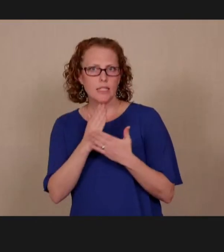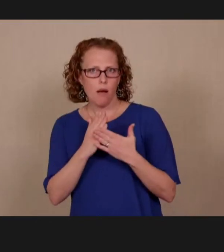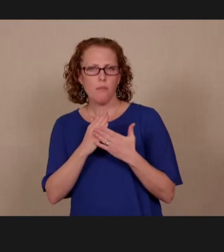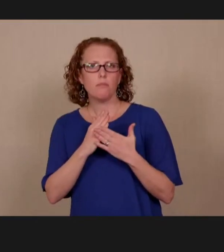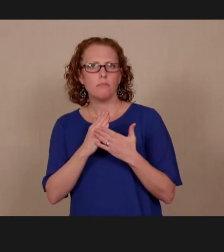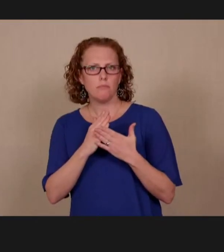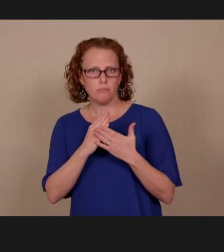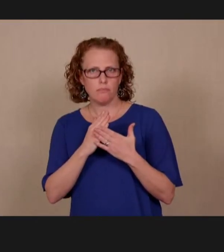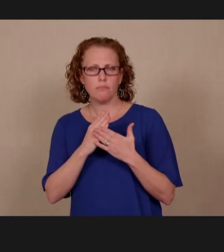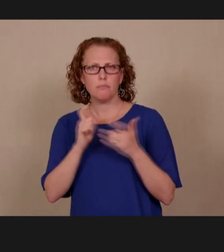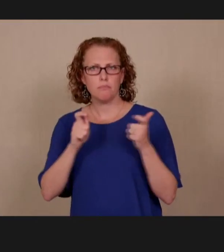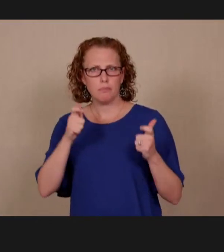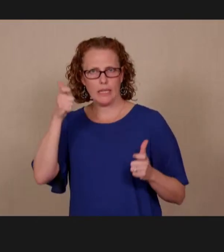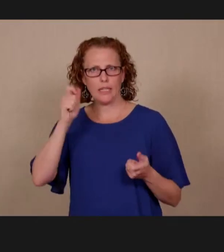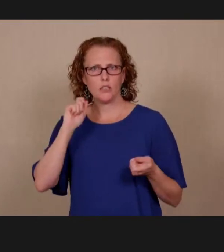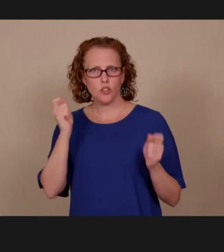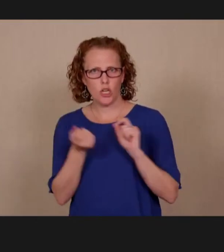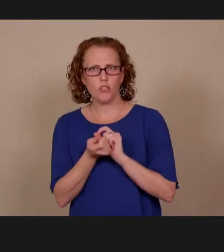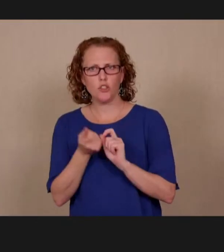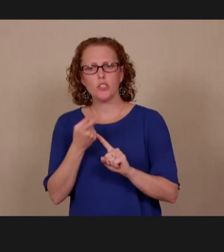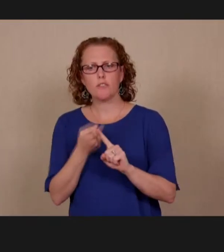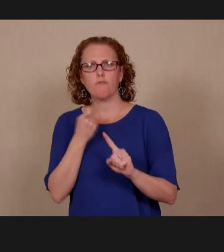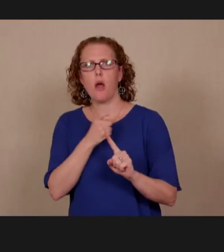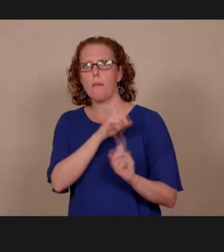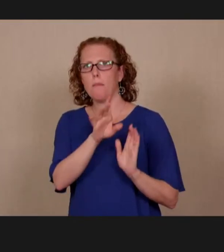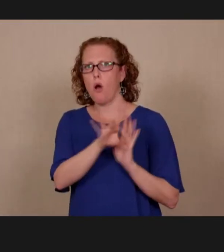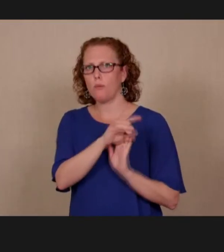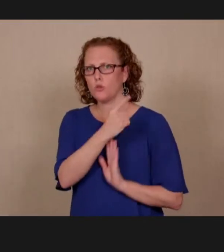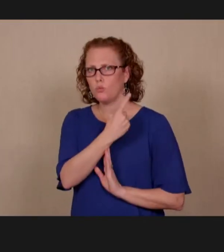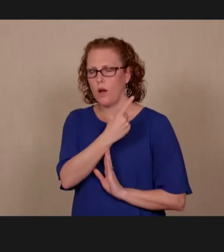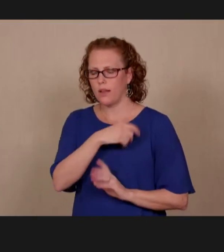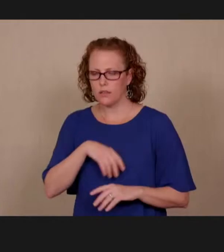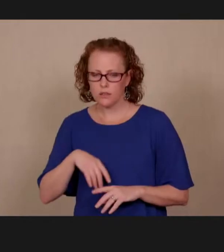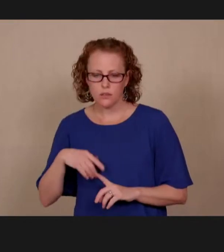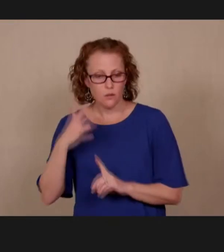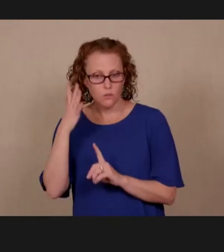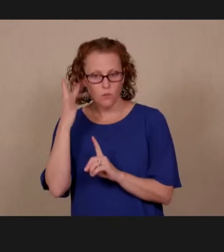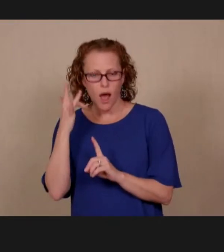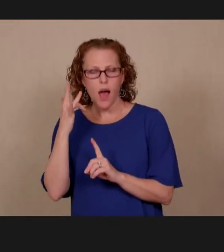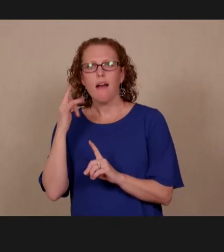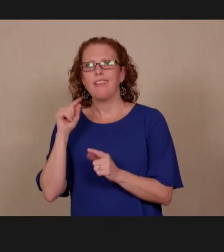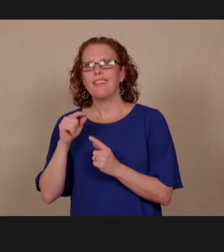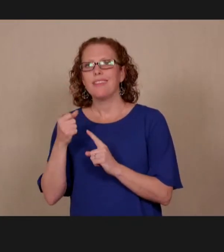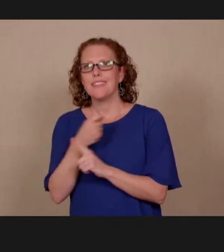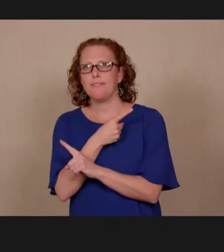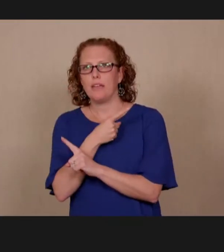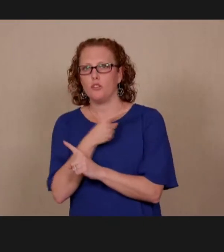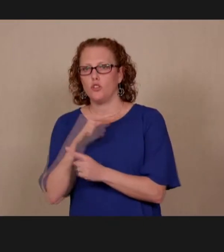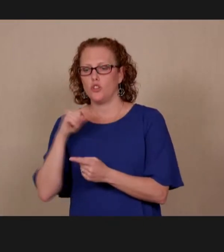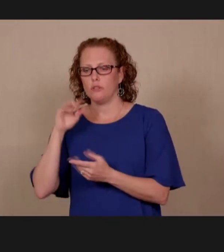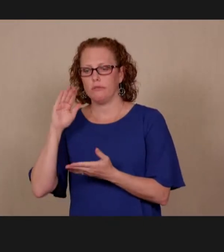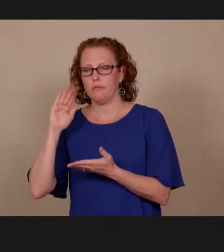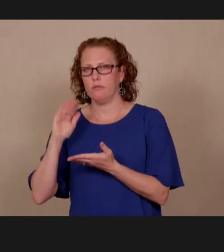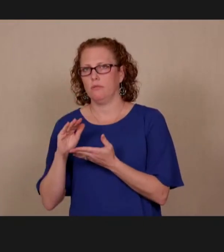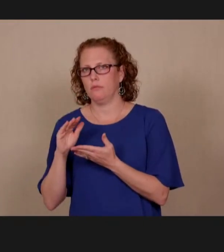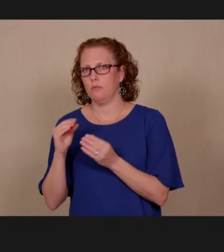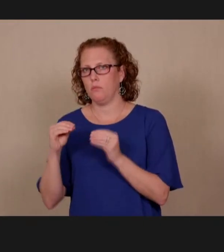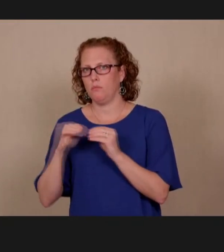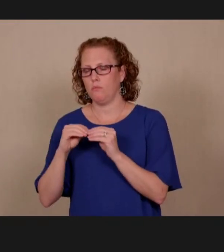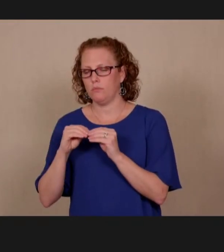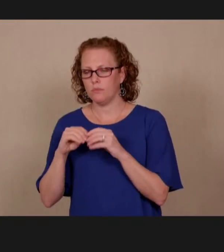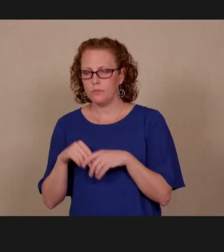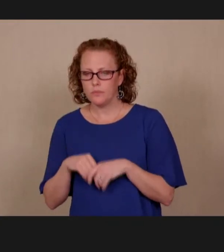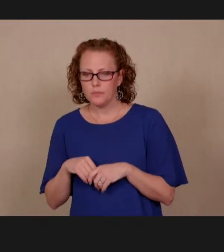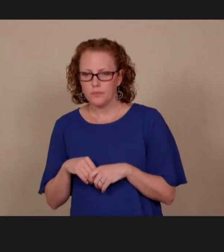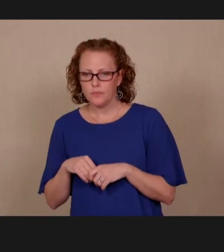current boundary than the last one because the deviation here is lower. So again, the deviation is the difference from the